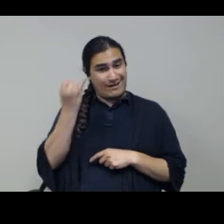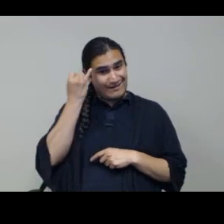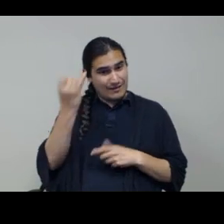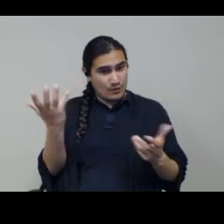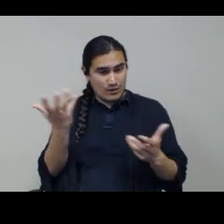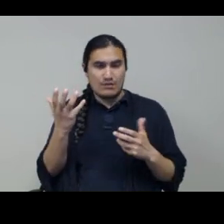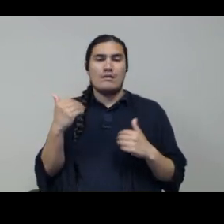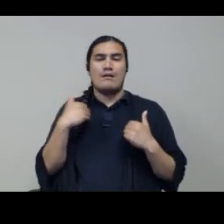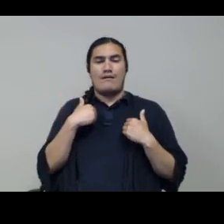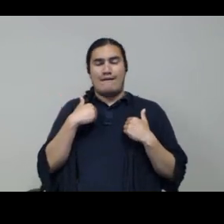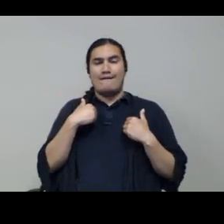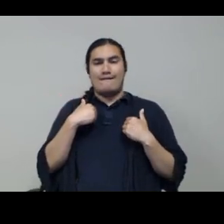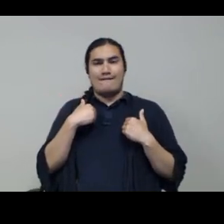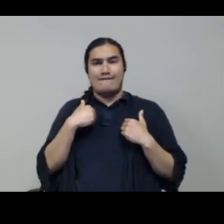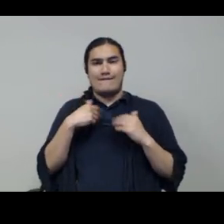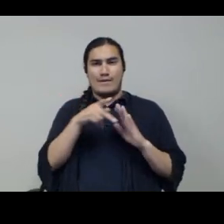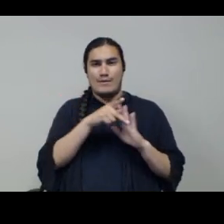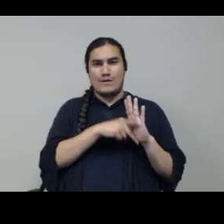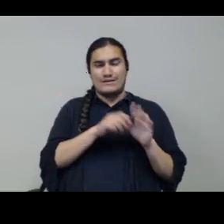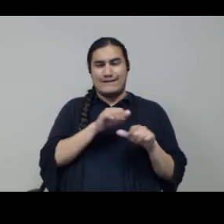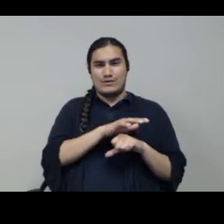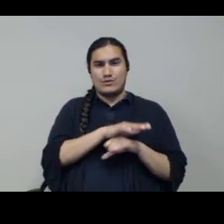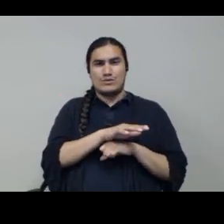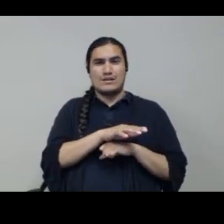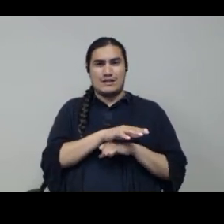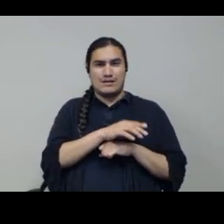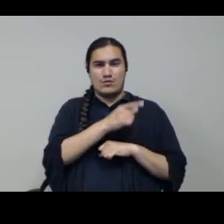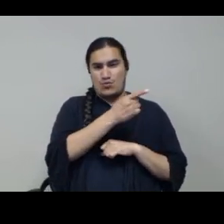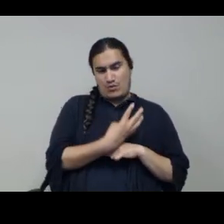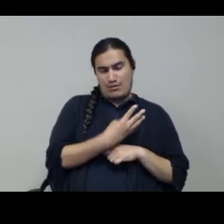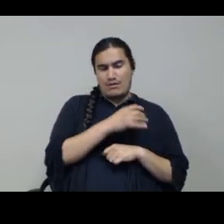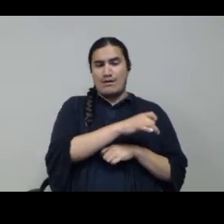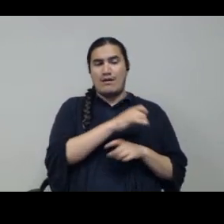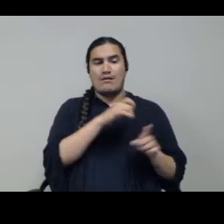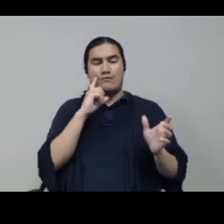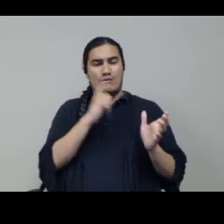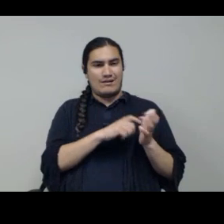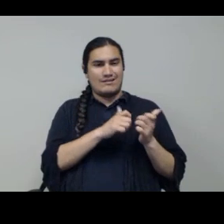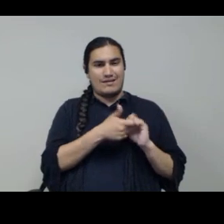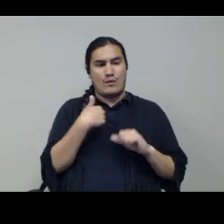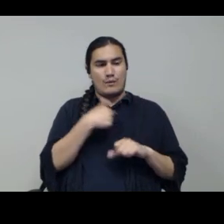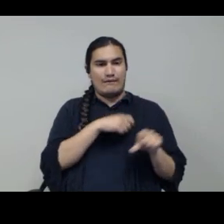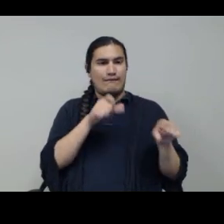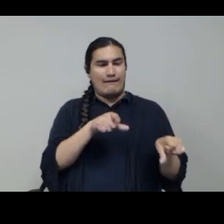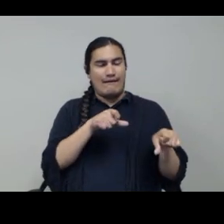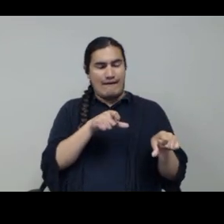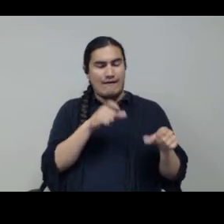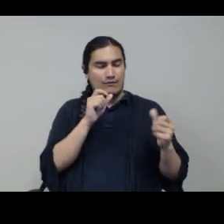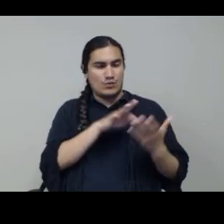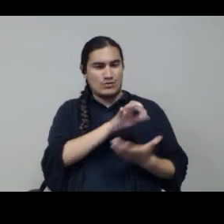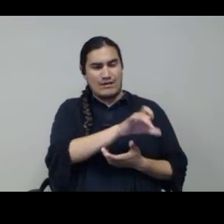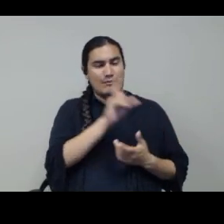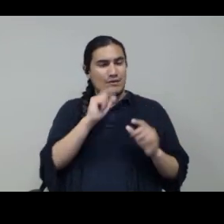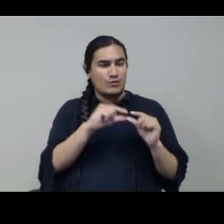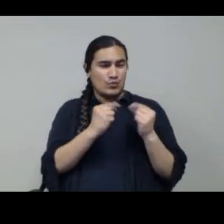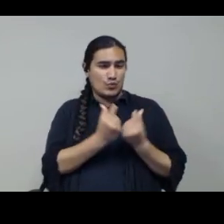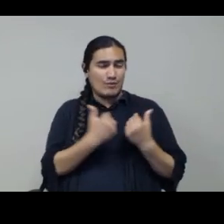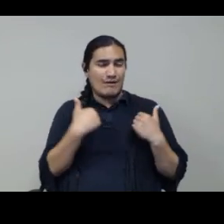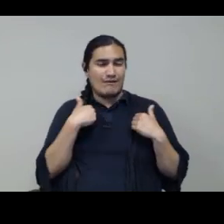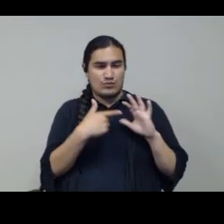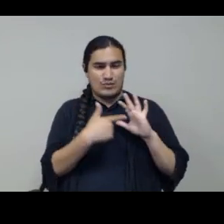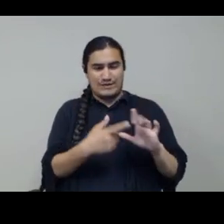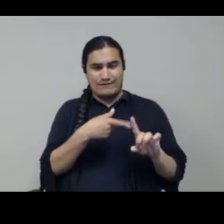the policy advisory committee quarterly and identify how we can improve our implementation efforts, since the group is made up of representatives